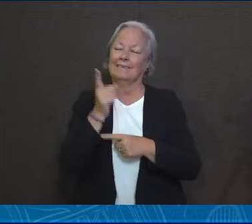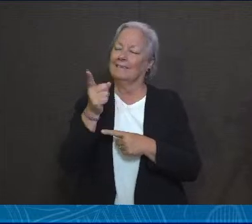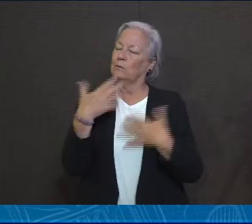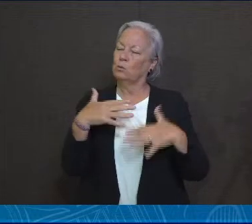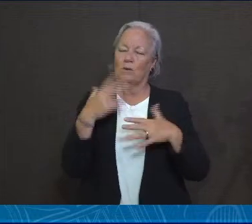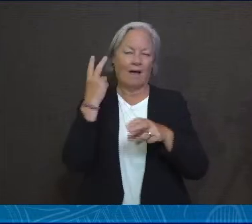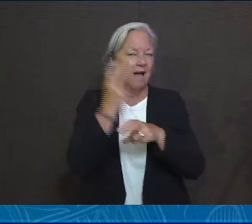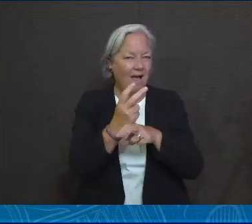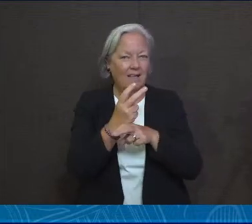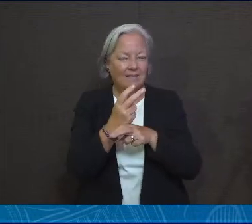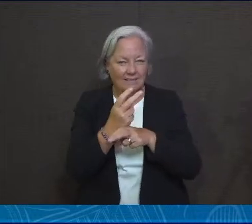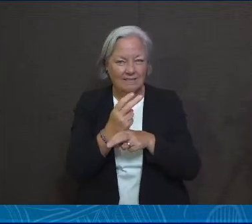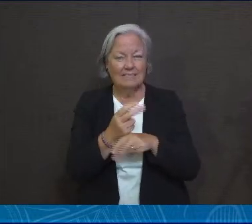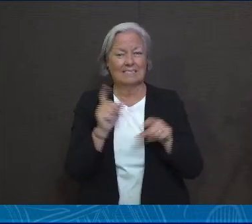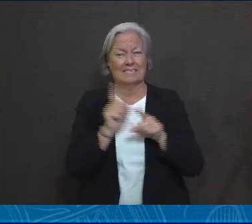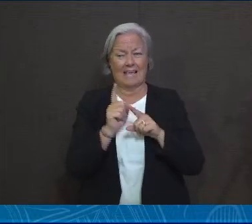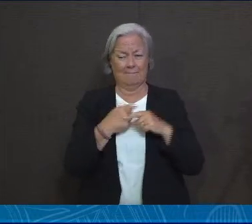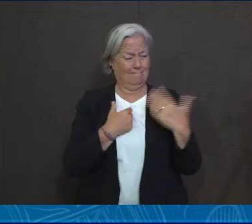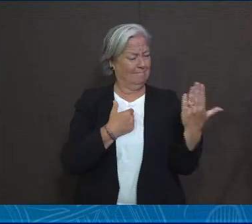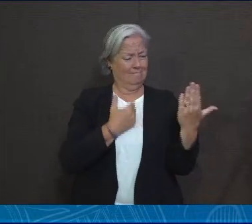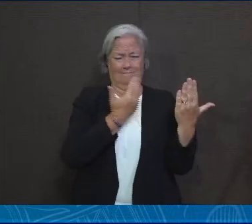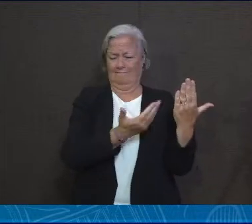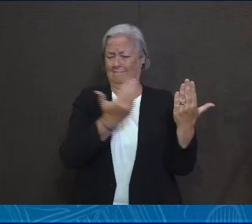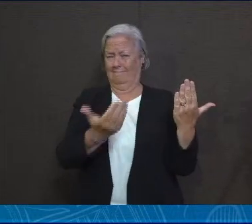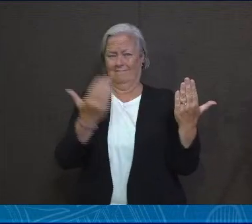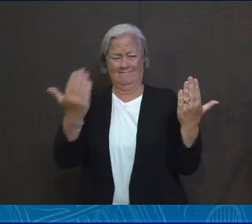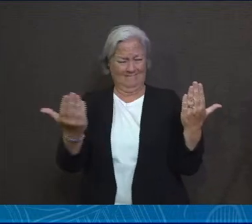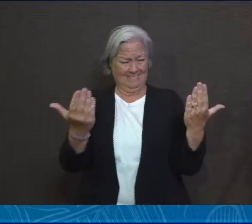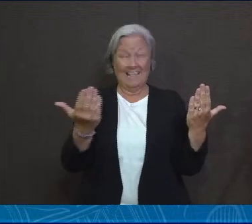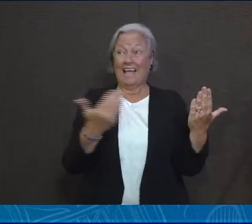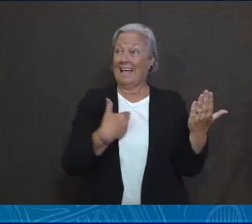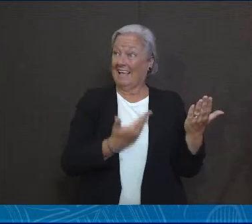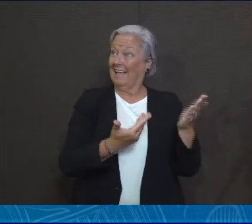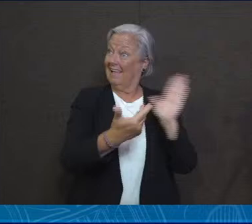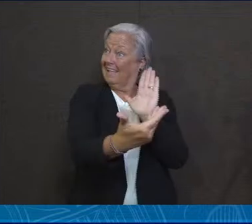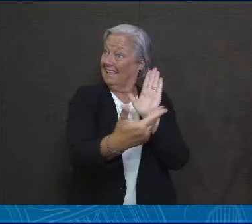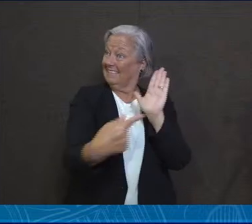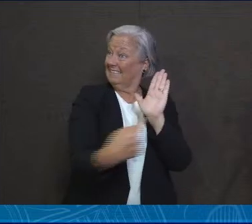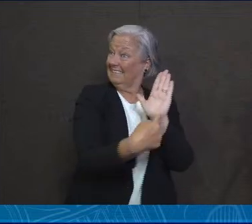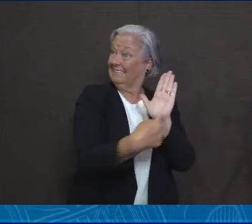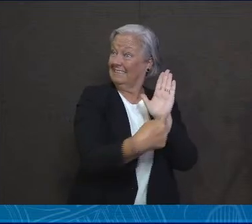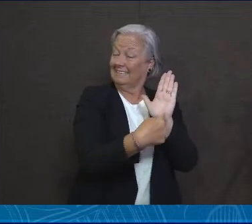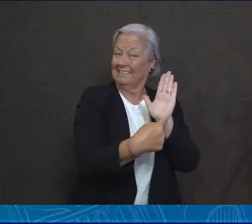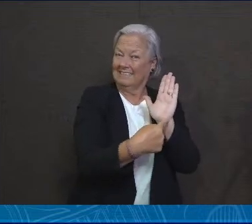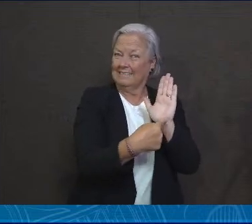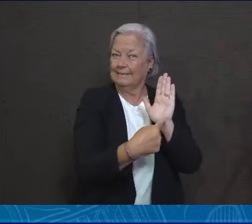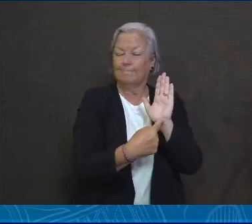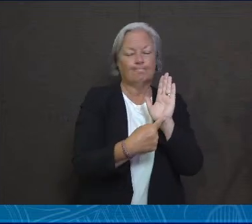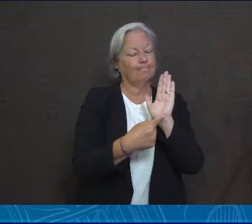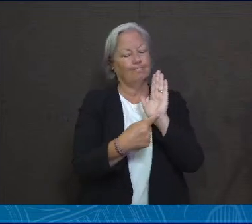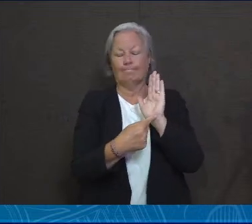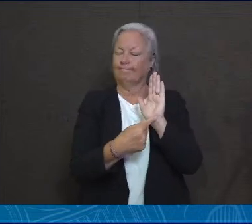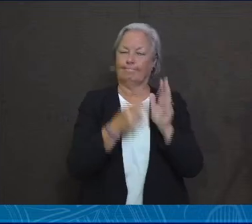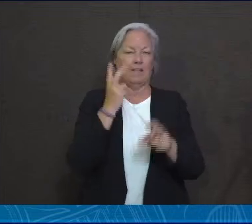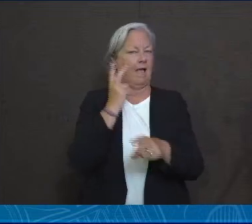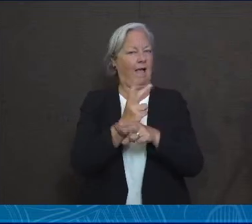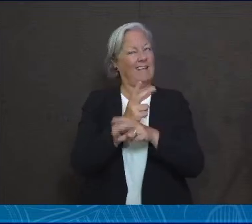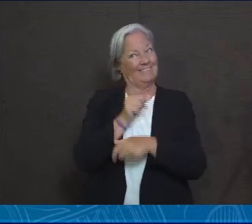is when there's so much disinformation about something that it undercuts our ability to actually do rational and data-driven